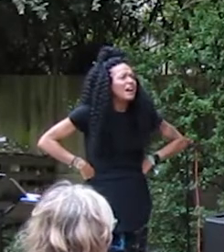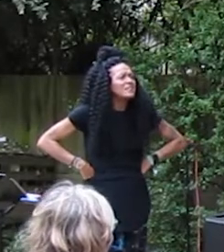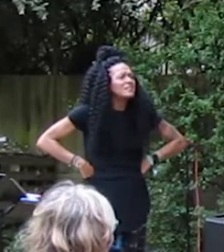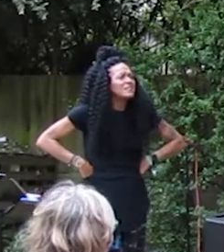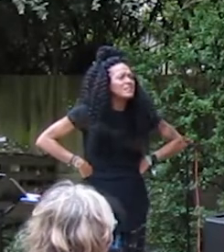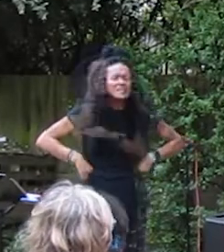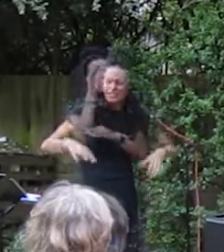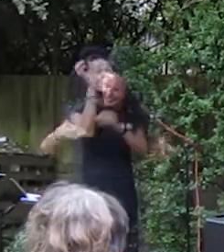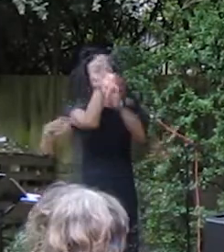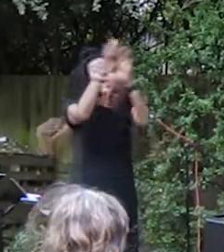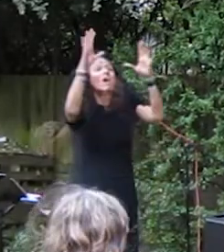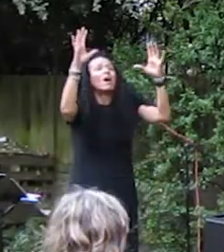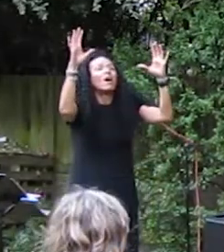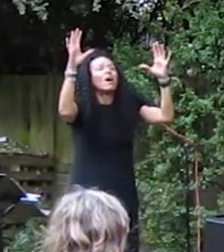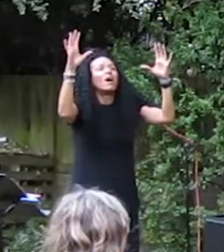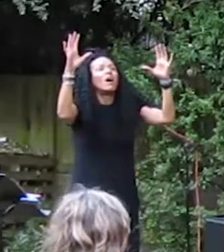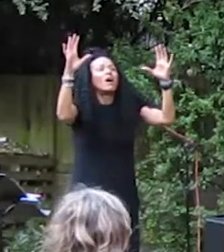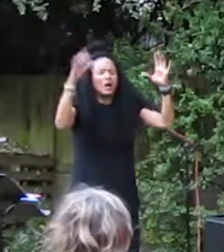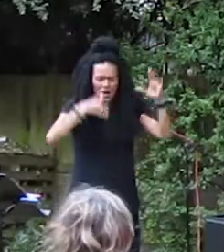understand.